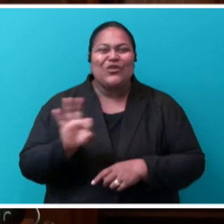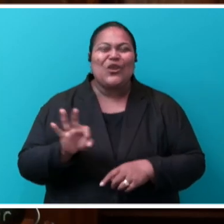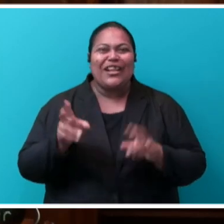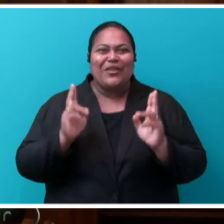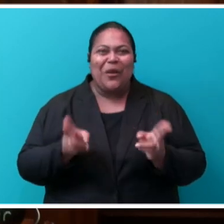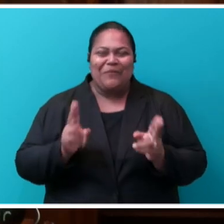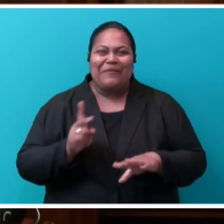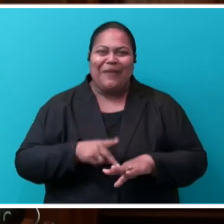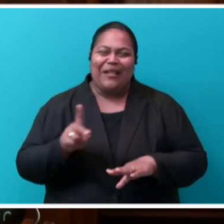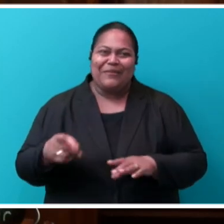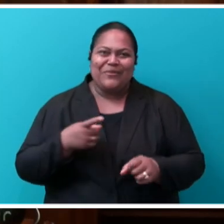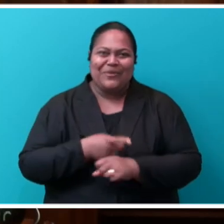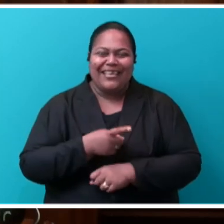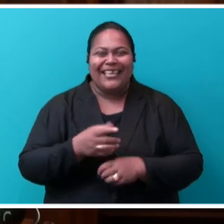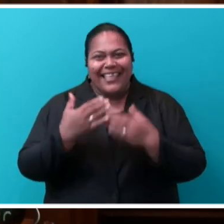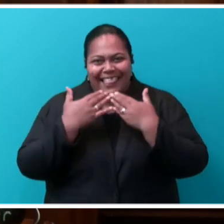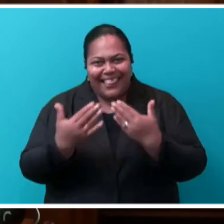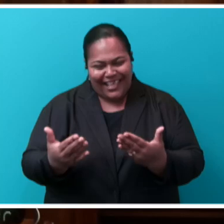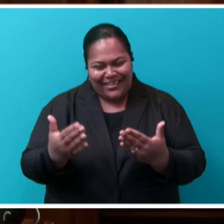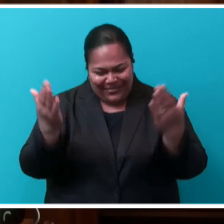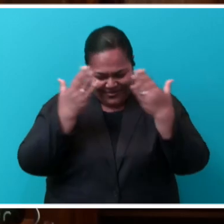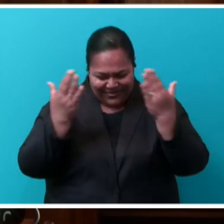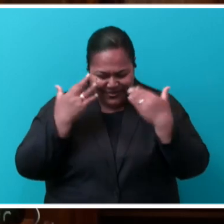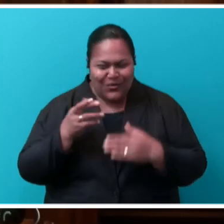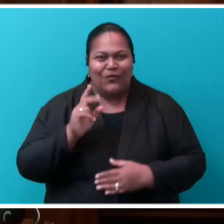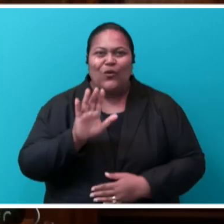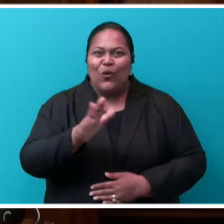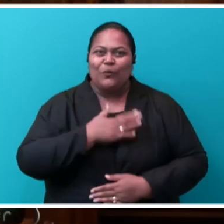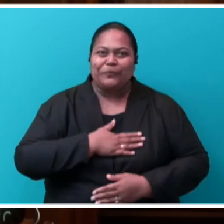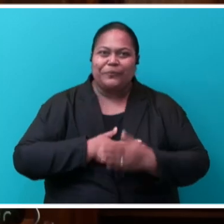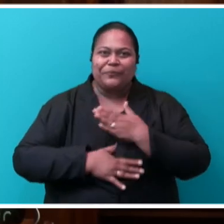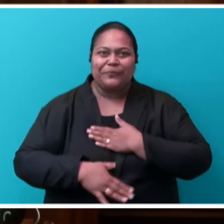week. And thank you for your endurance.